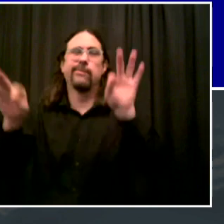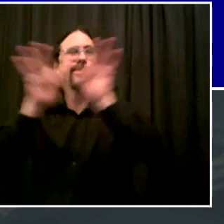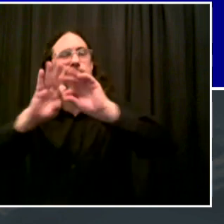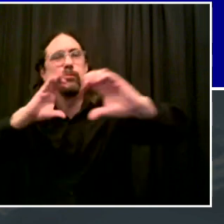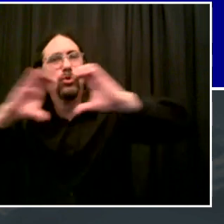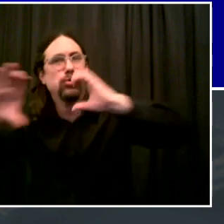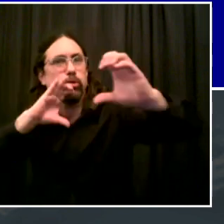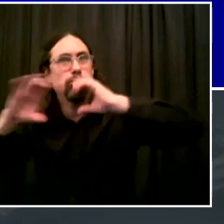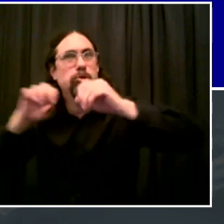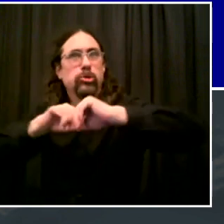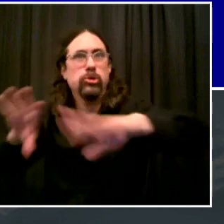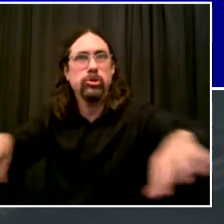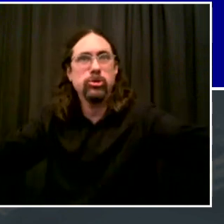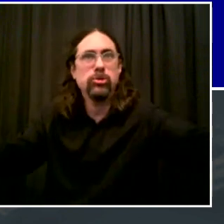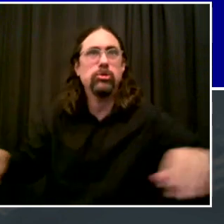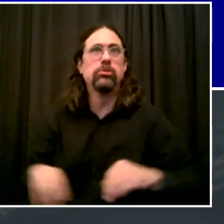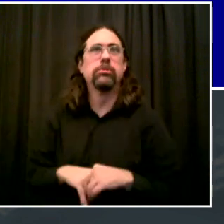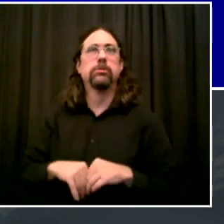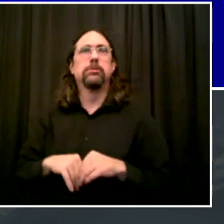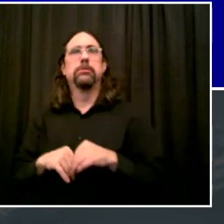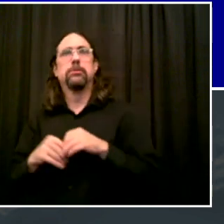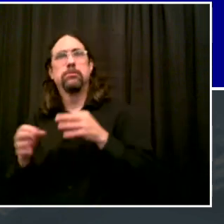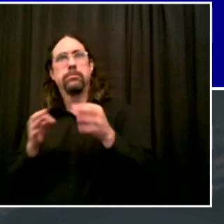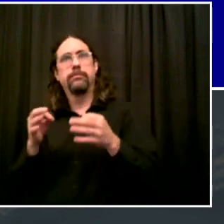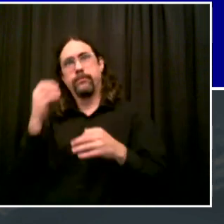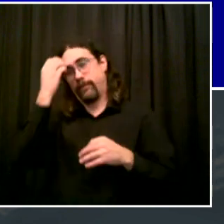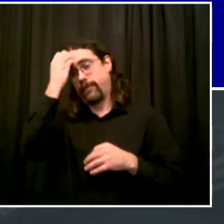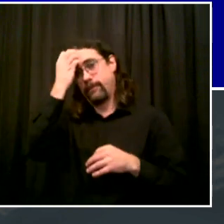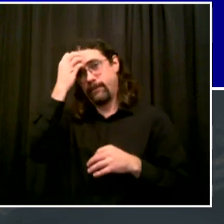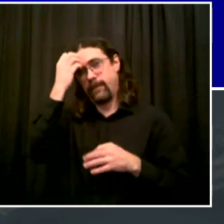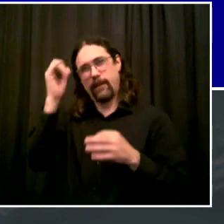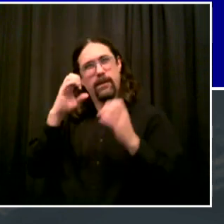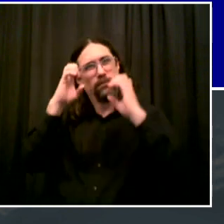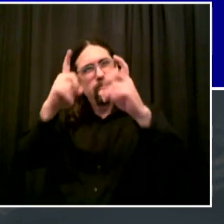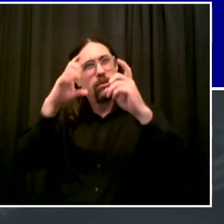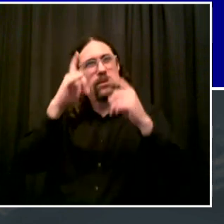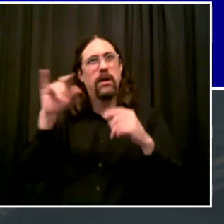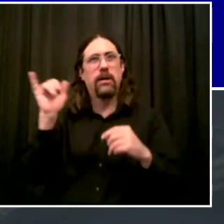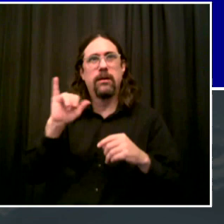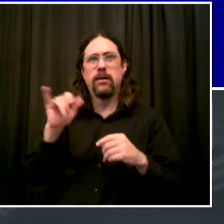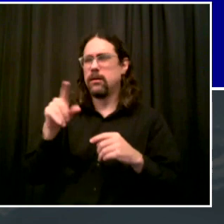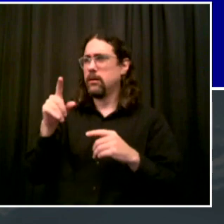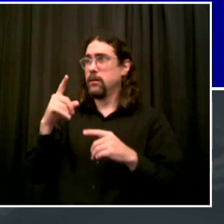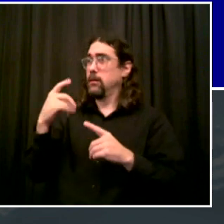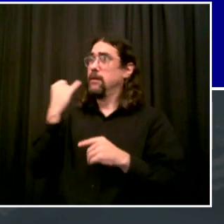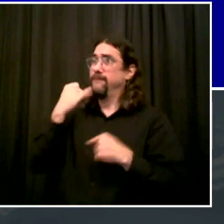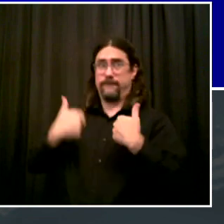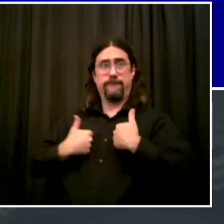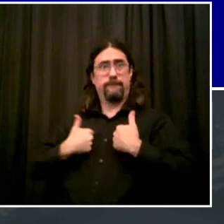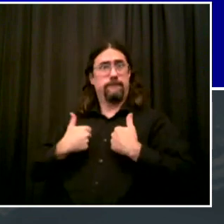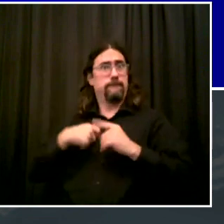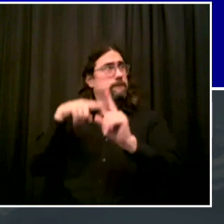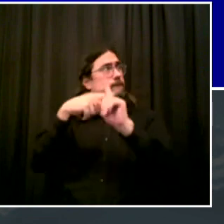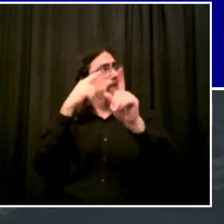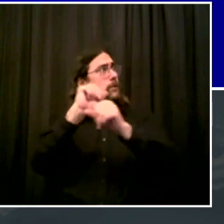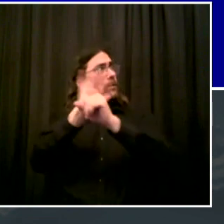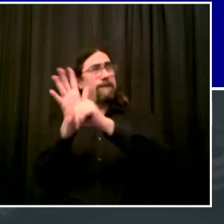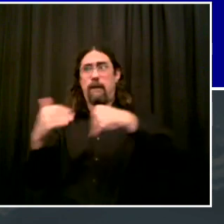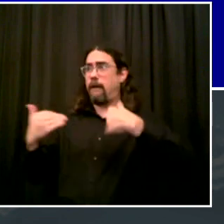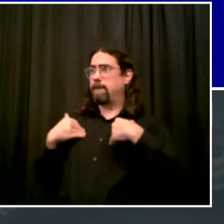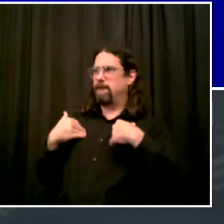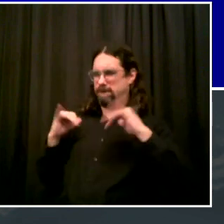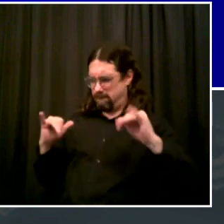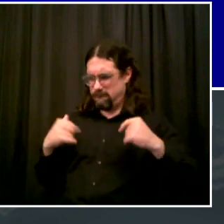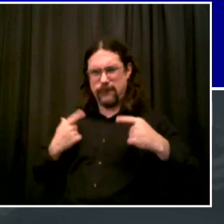safely separate from loved ones to stop the spread of the virus, and the guidance around precautions like social distancing, continuing to